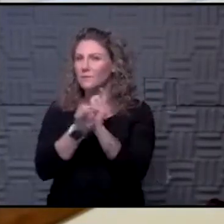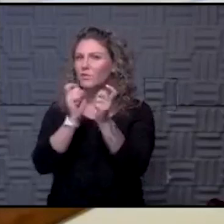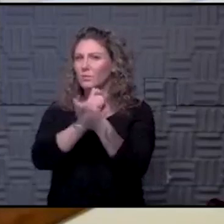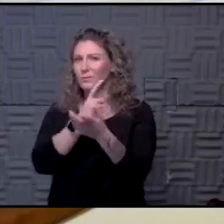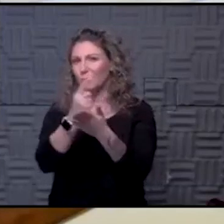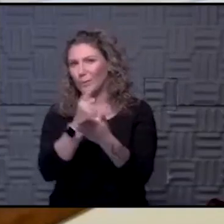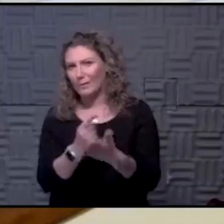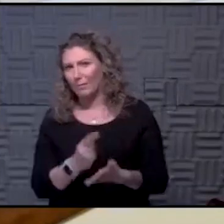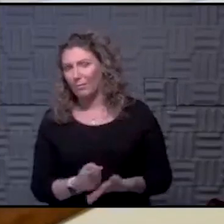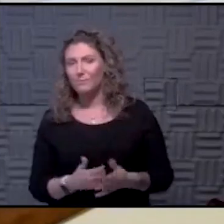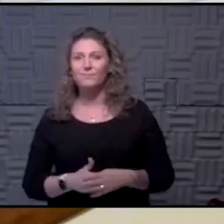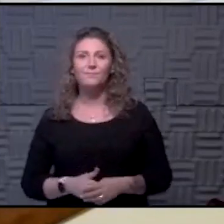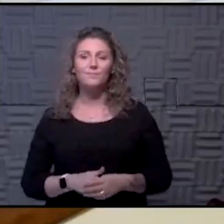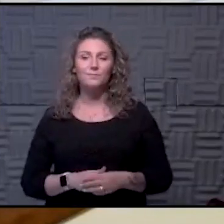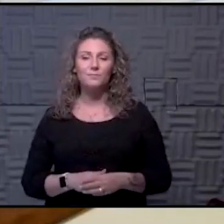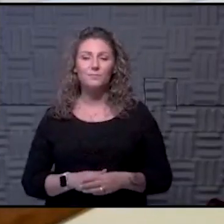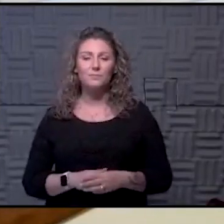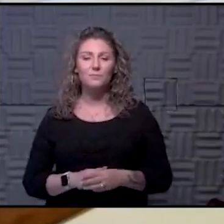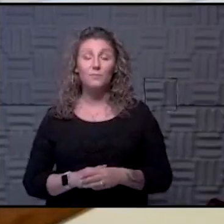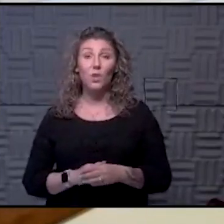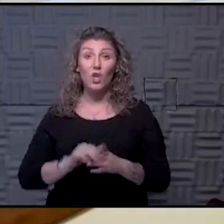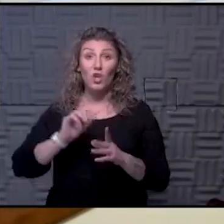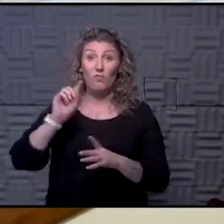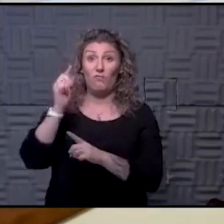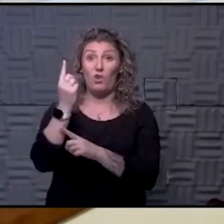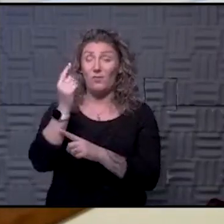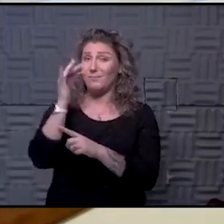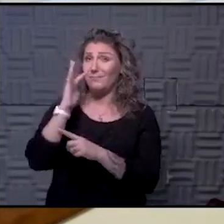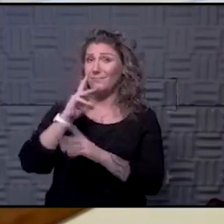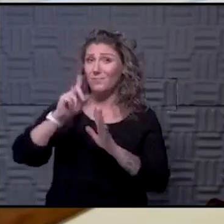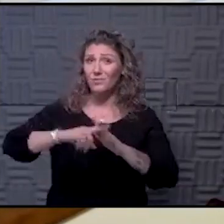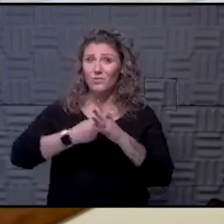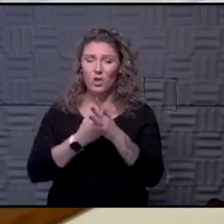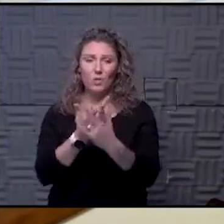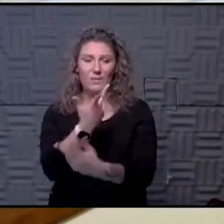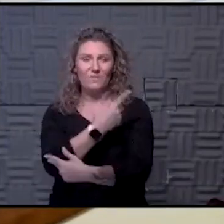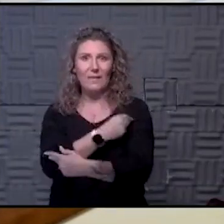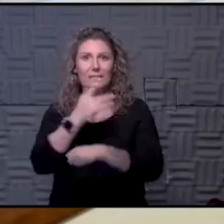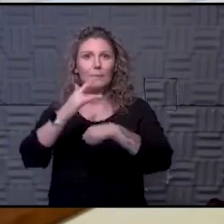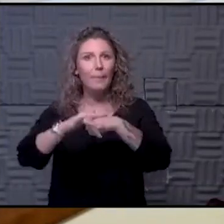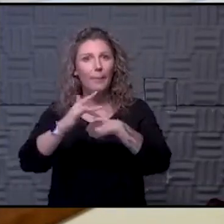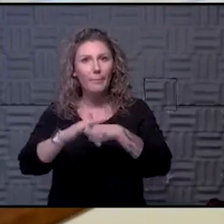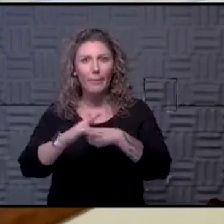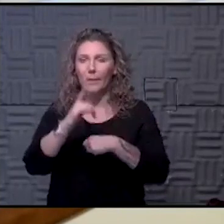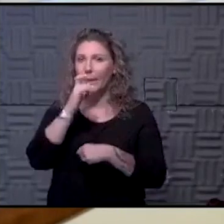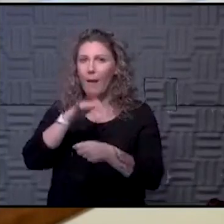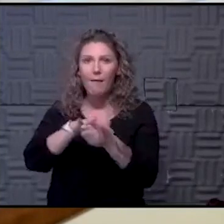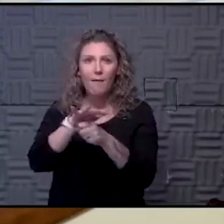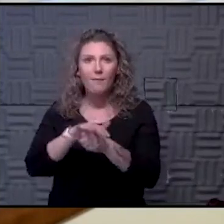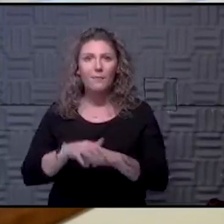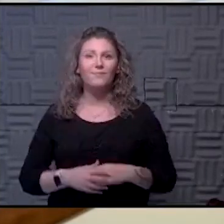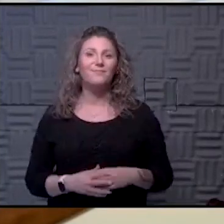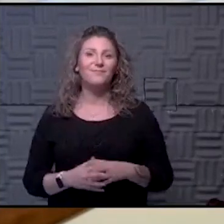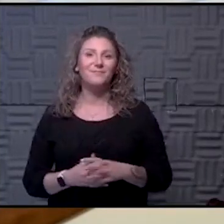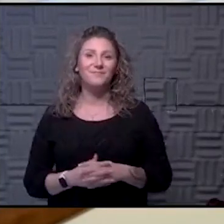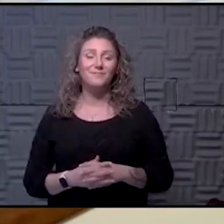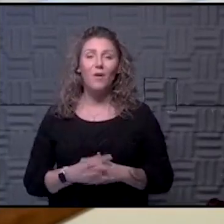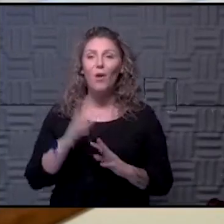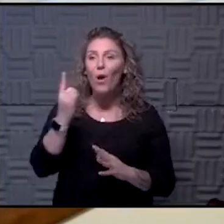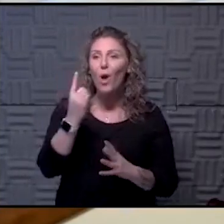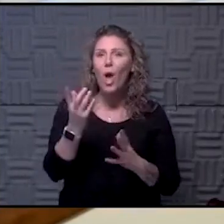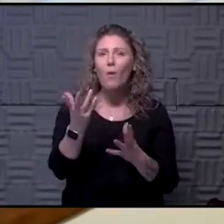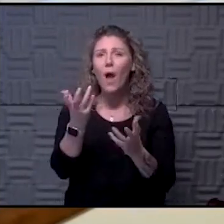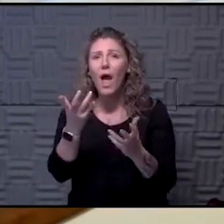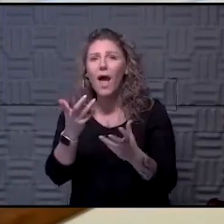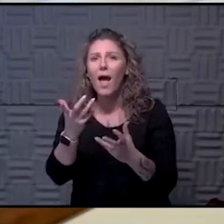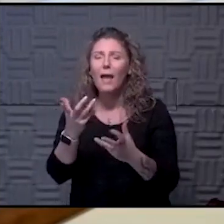week. When it first began, it was vaccine availability. And so we were, always wanting more, always